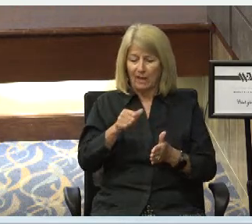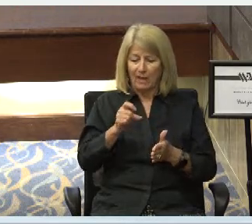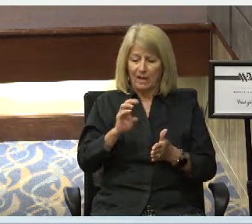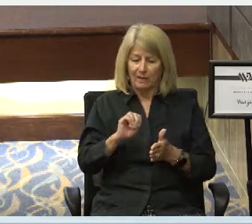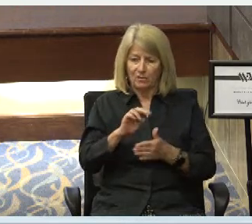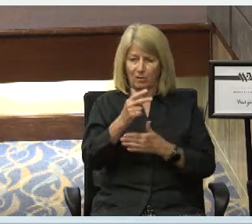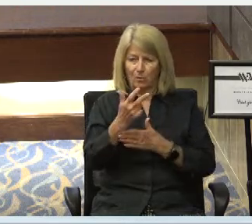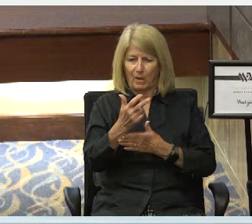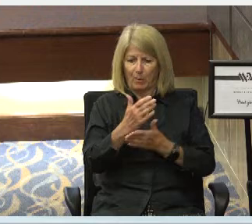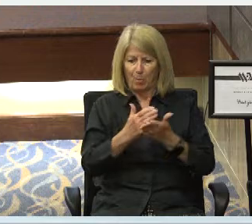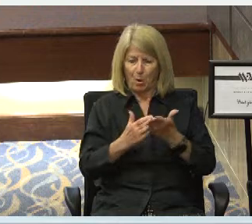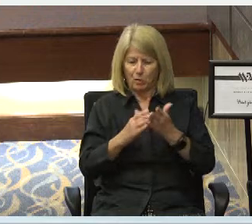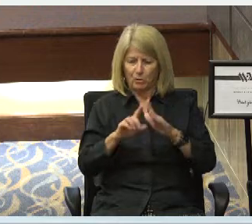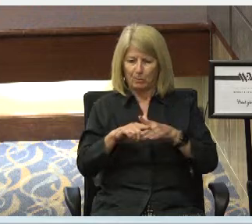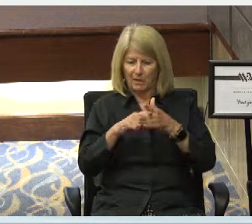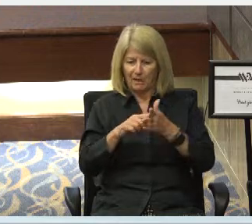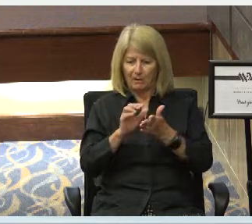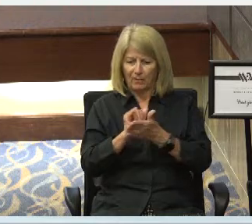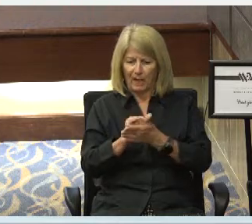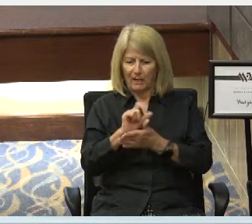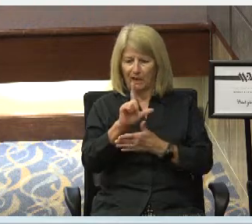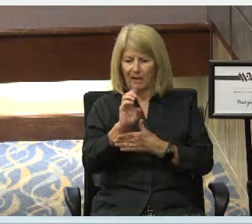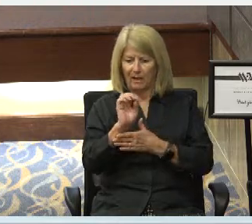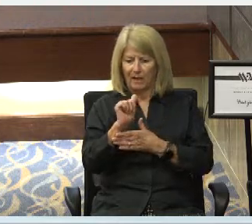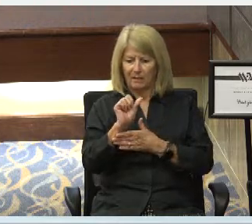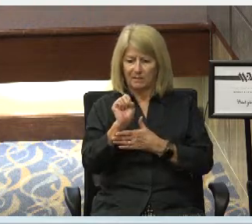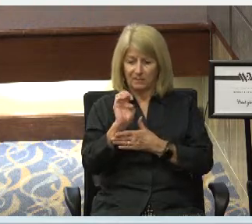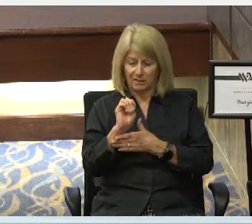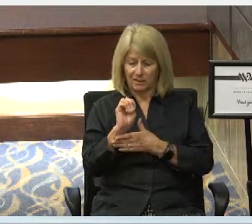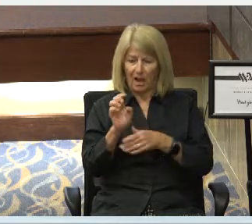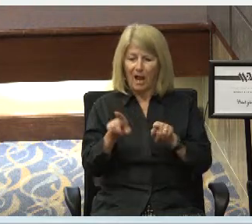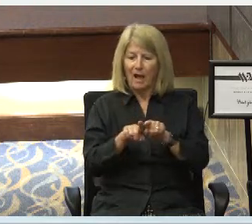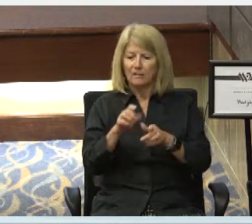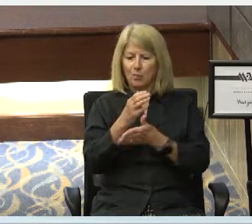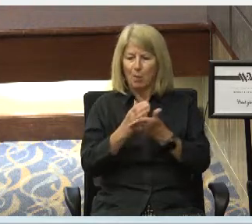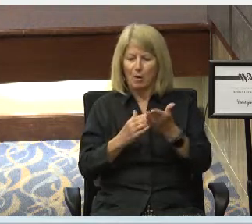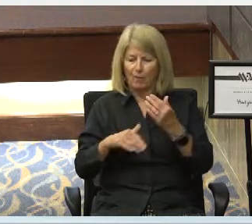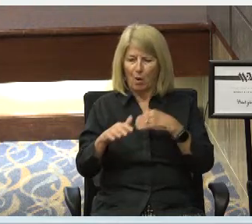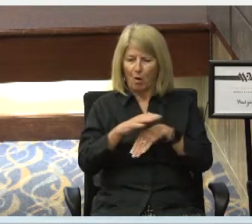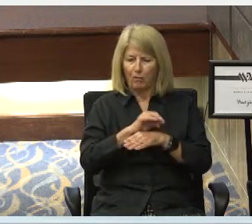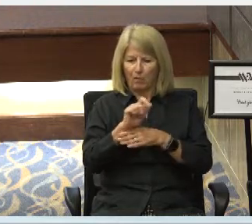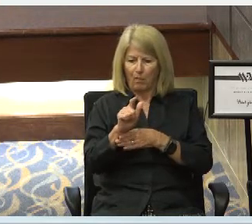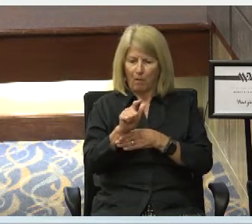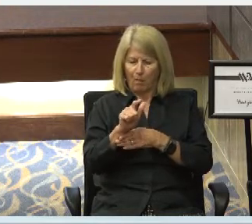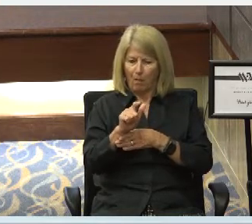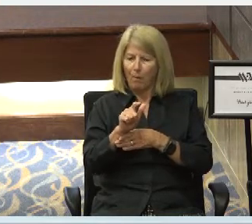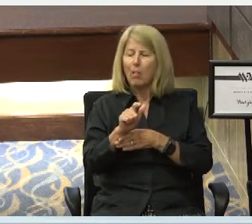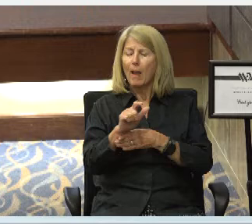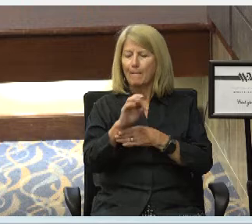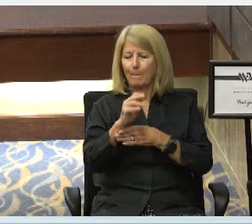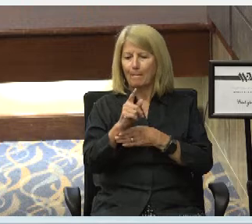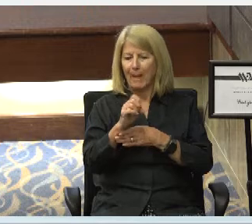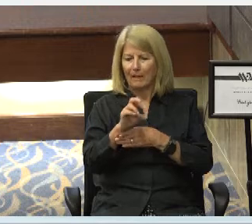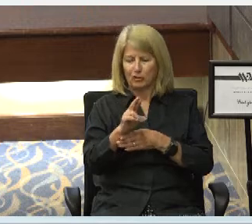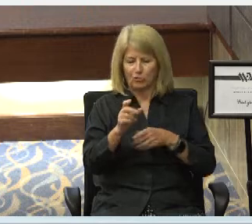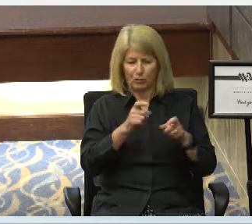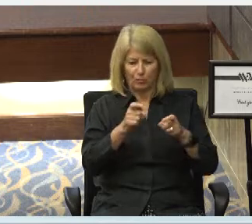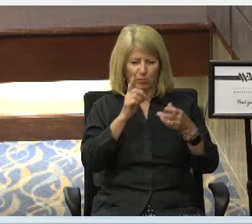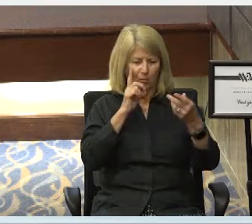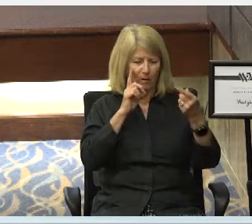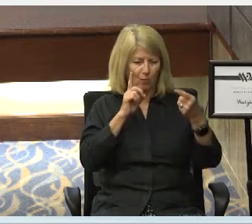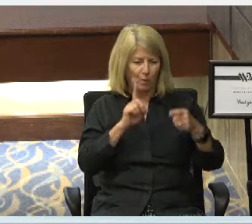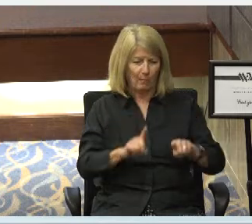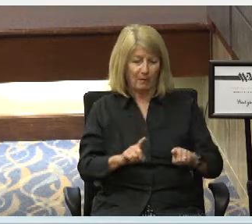parcel to begin that lease as part of the overall master development agreement. The new